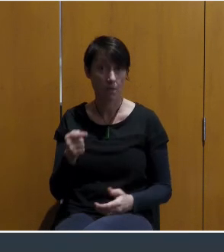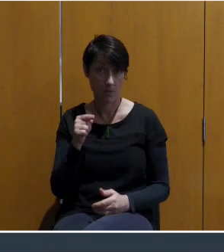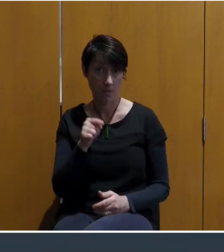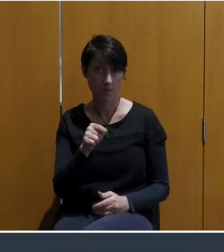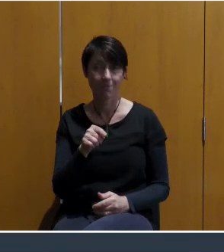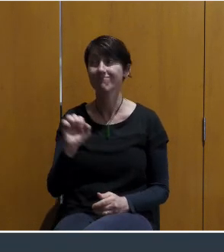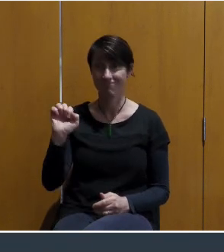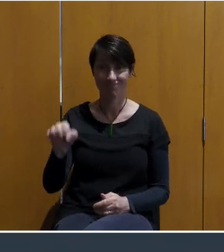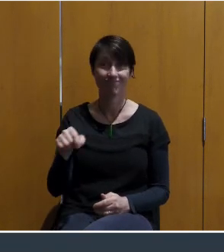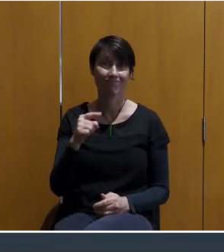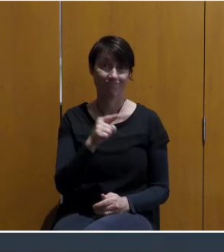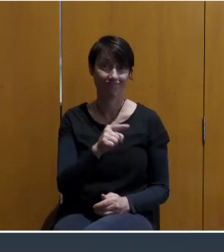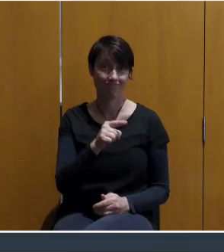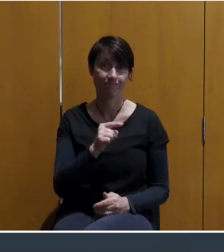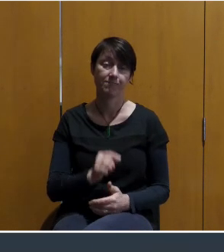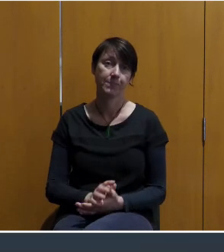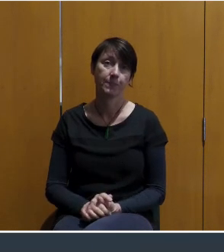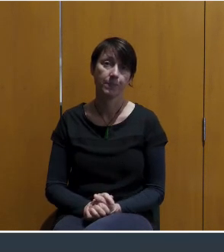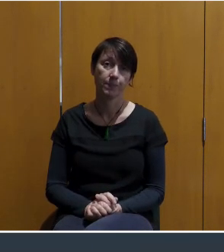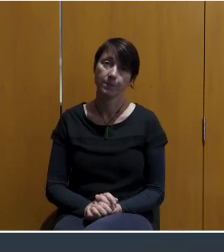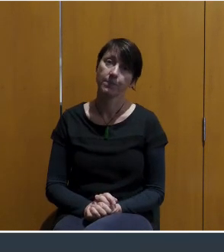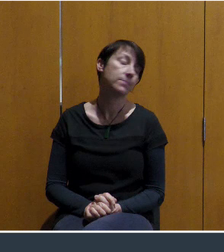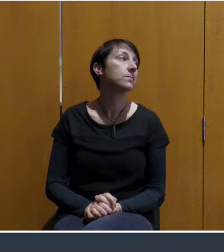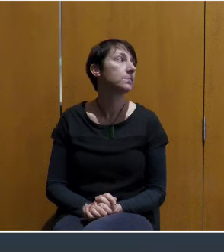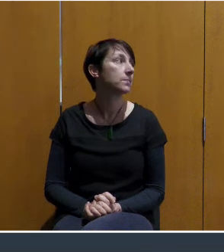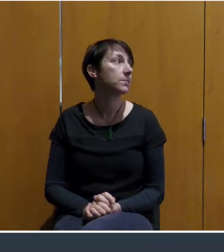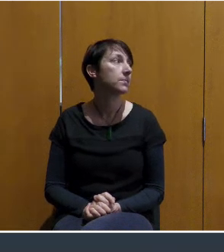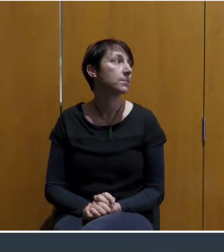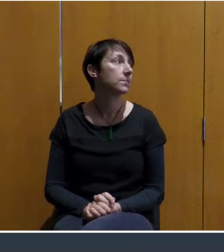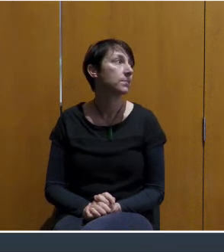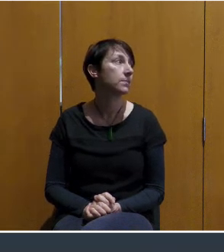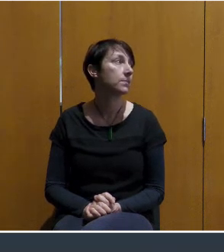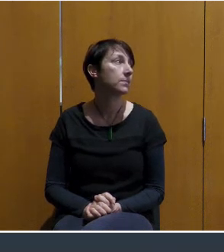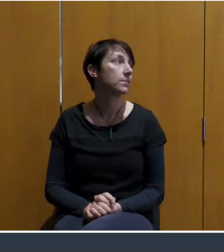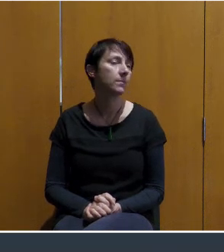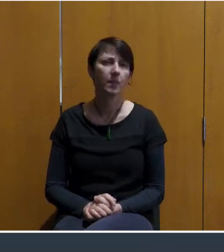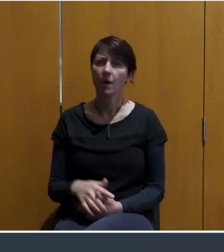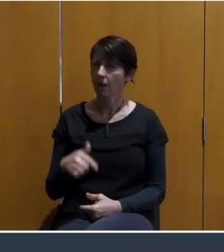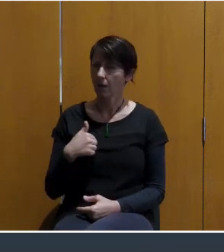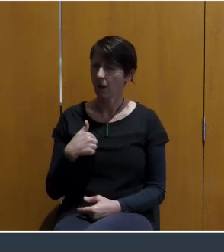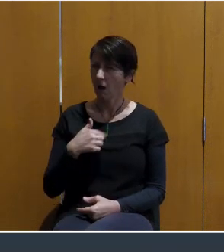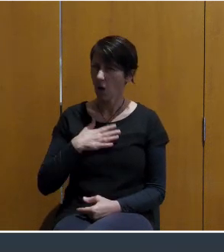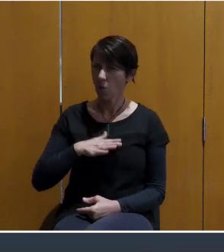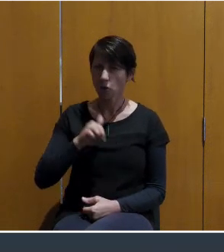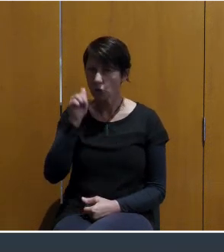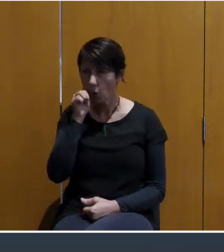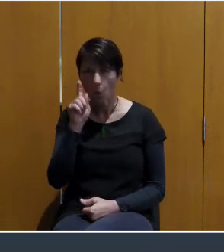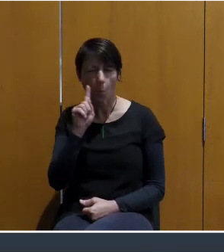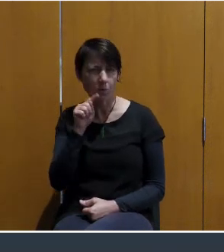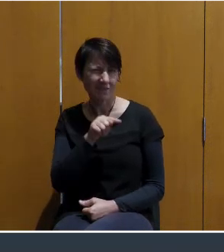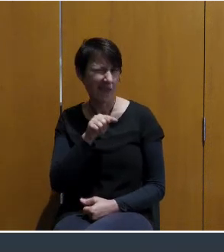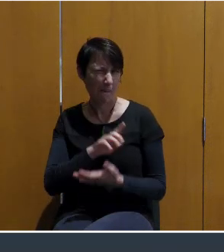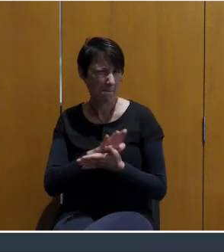That's the one. So would like to understand what that means for us. I